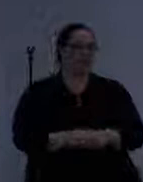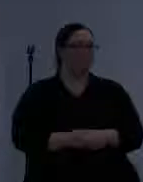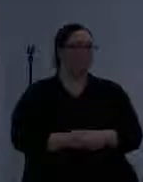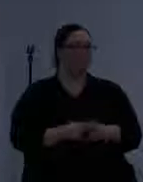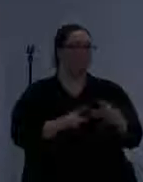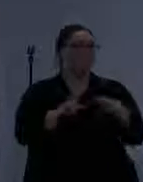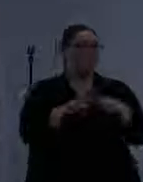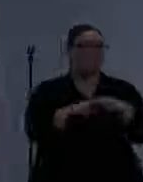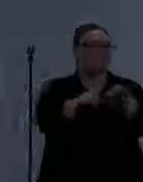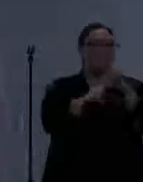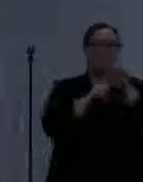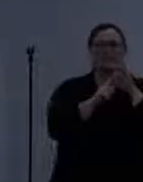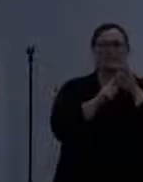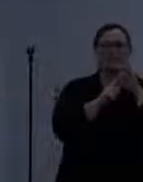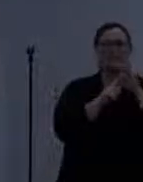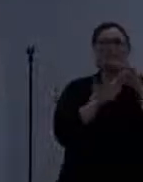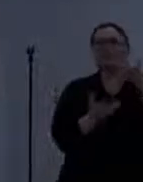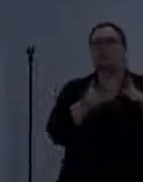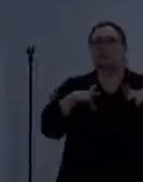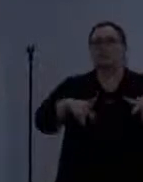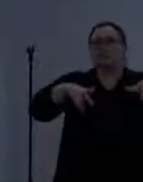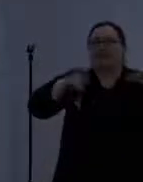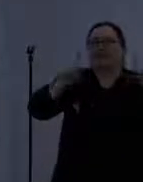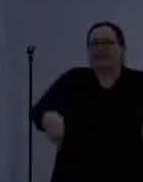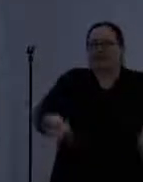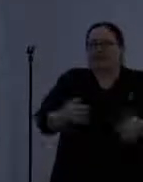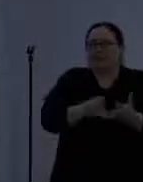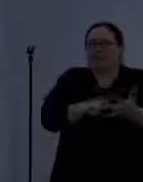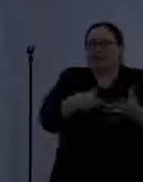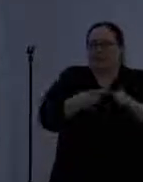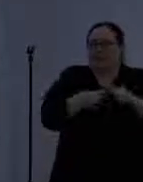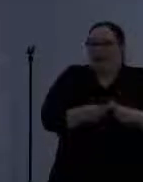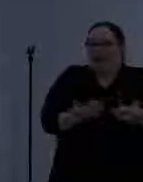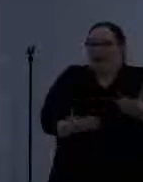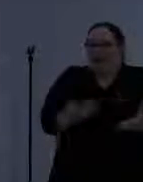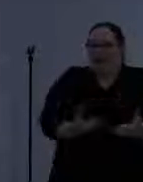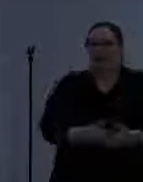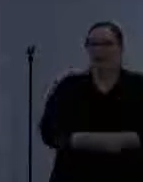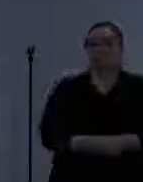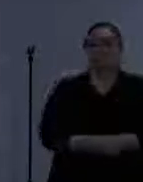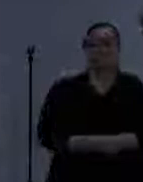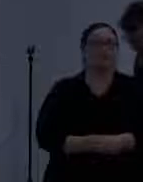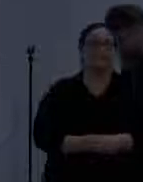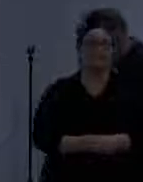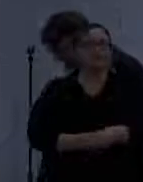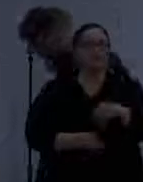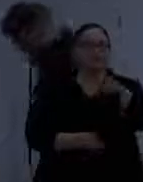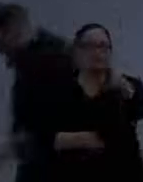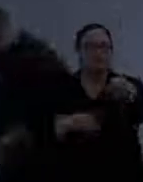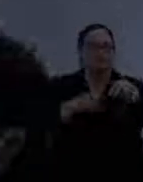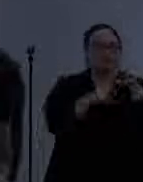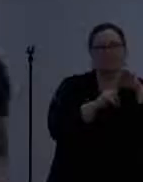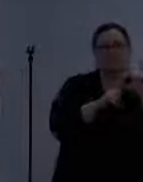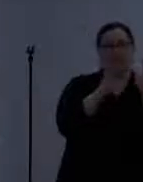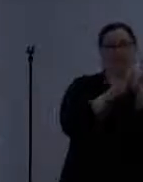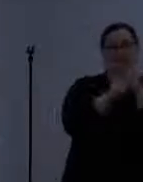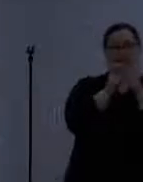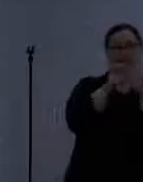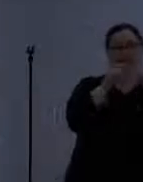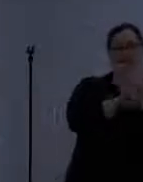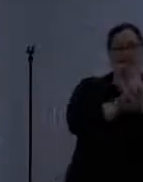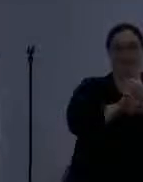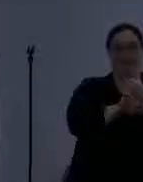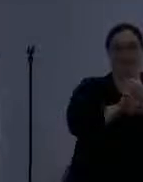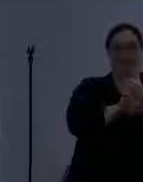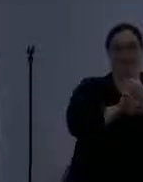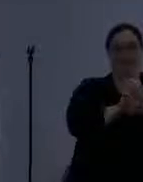development. Hi, Sam. I did have one question really quickly. We know that the NDIS is designed to only support a